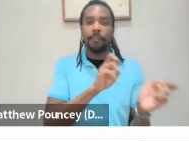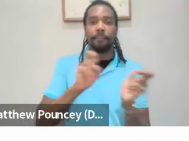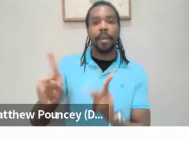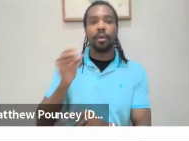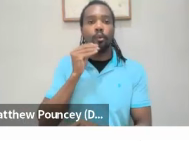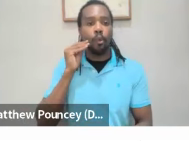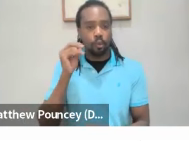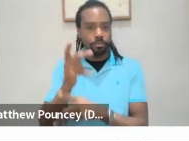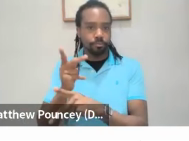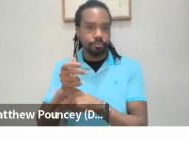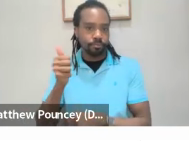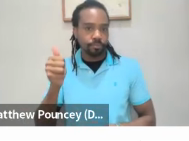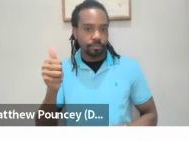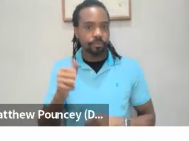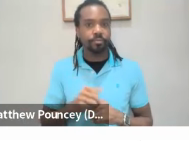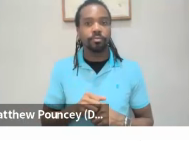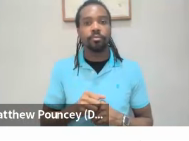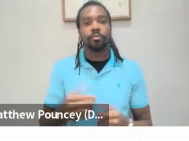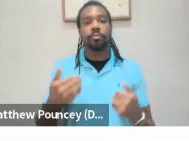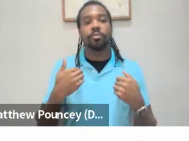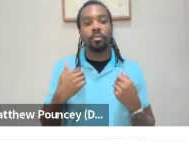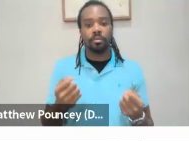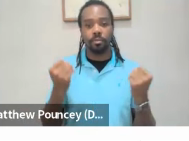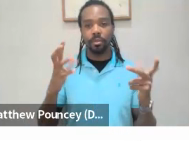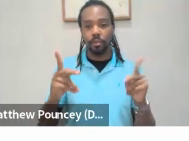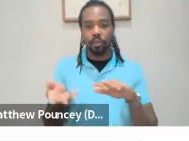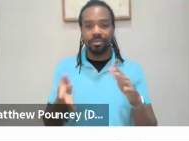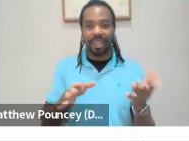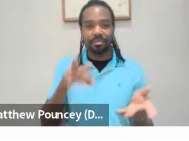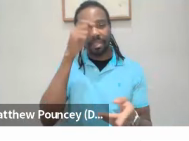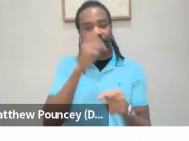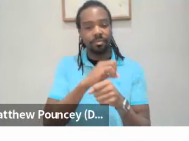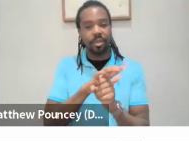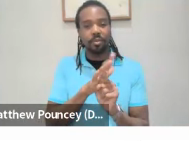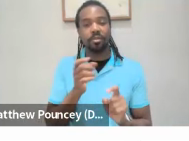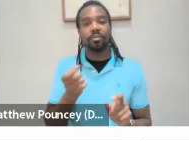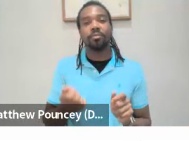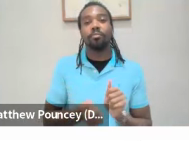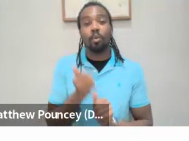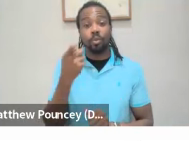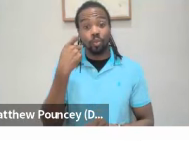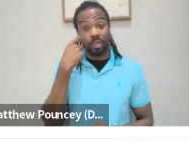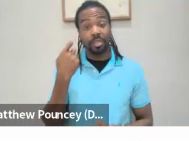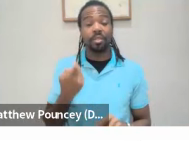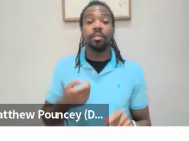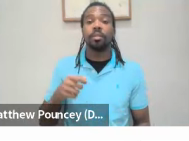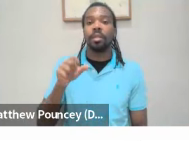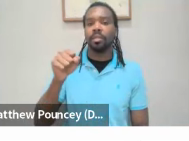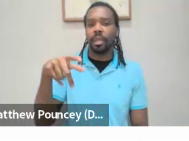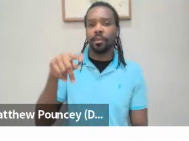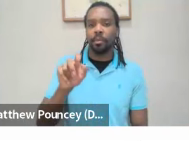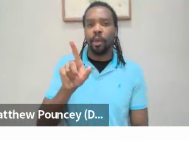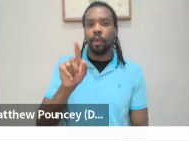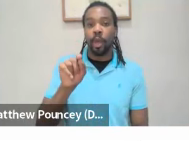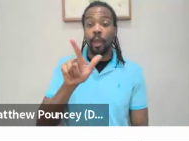who have lost their lives to COVID. The most recent being in September of 2021. So it's been quite